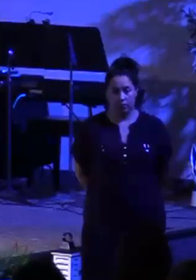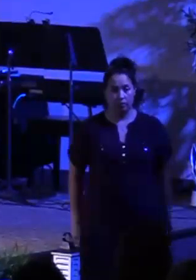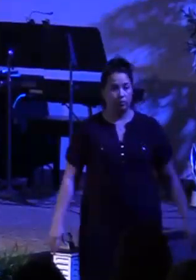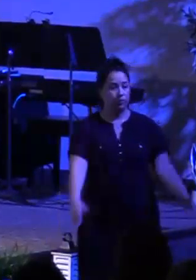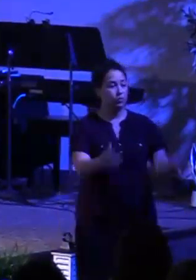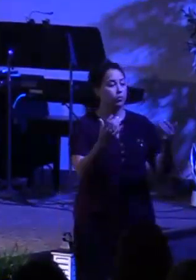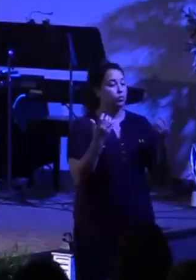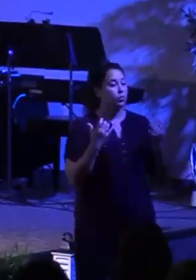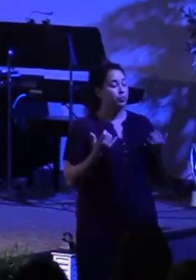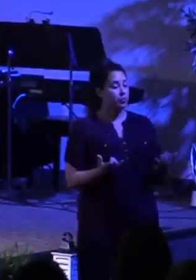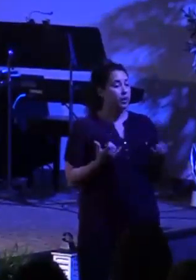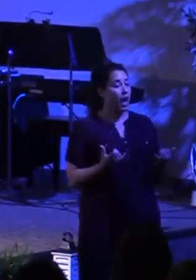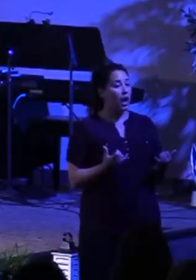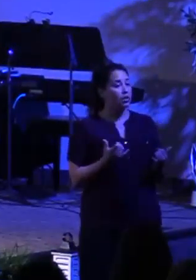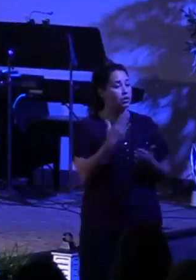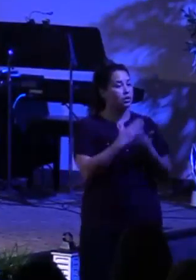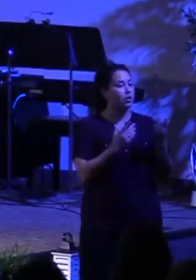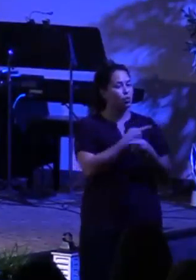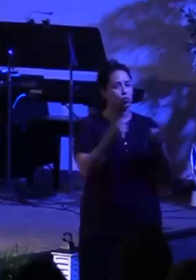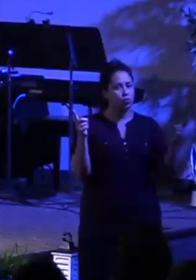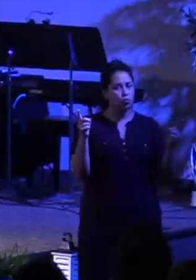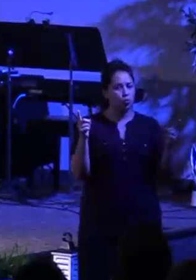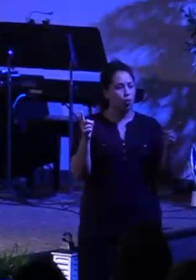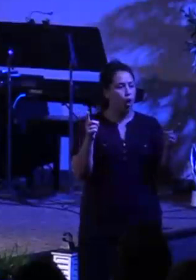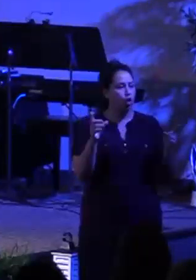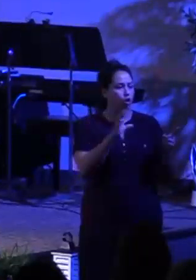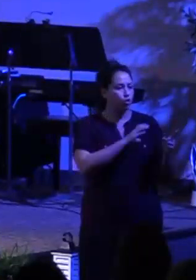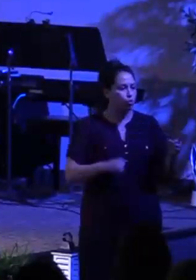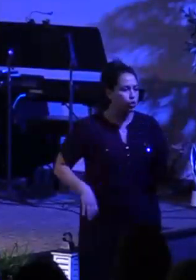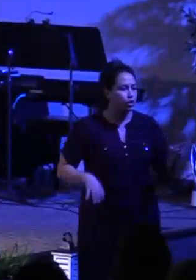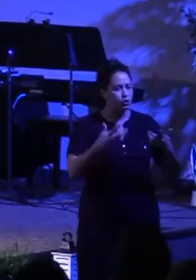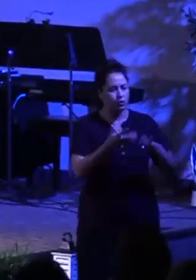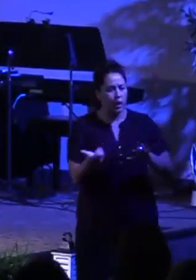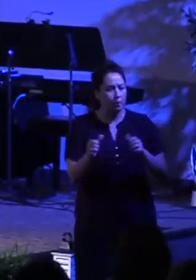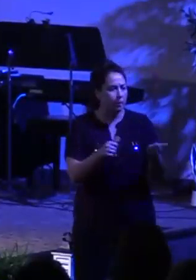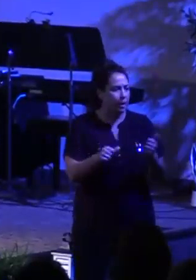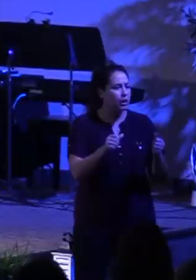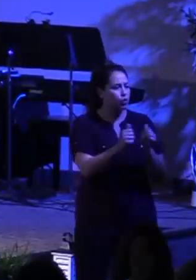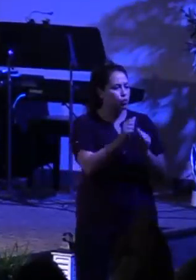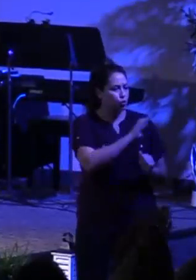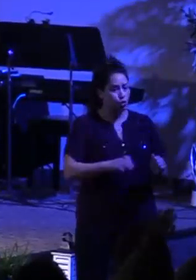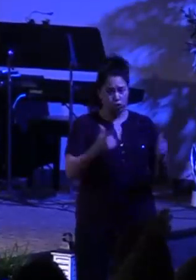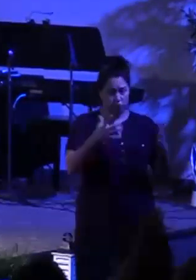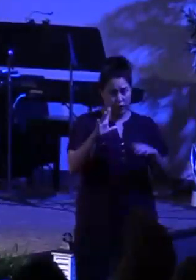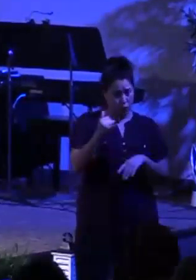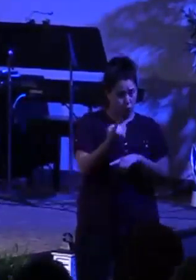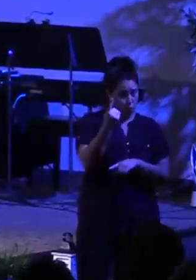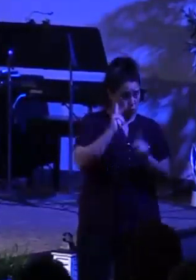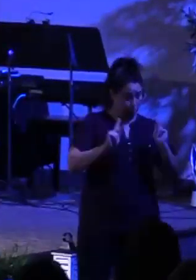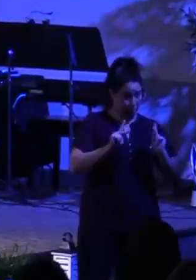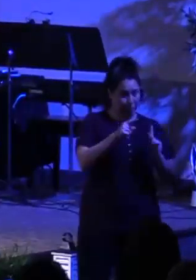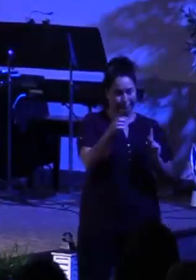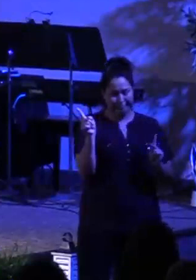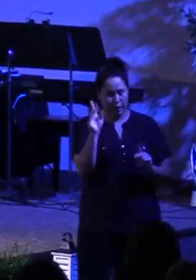Now, some of you here are professing Christians, baptized in Christ. Can you raise your hand if you were one of those? Okay.